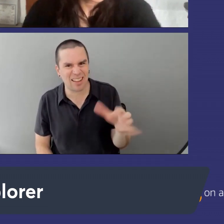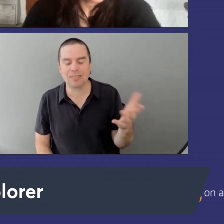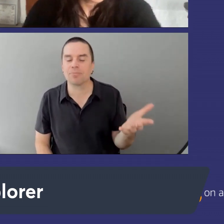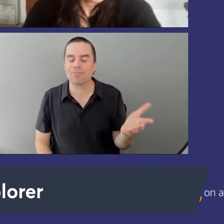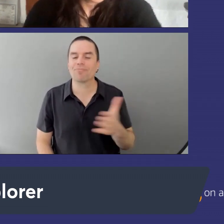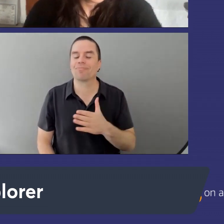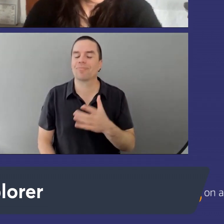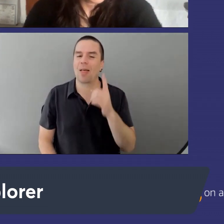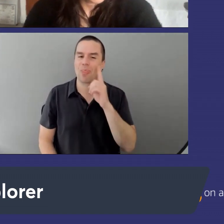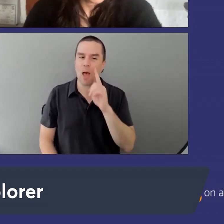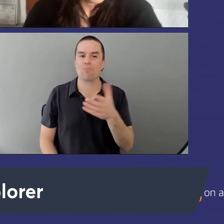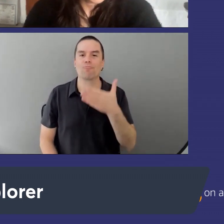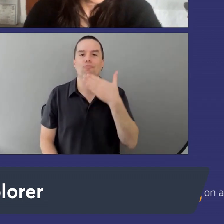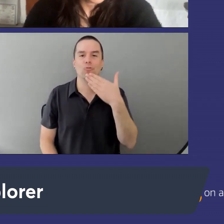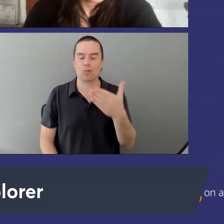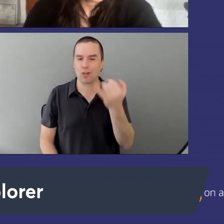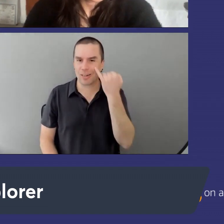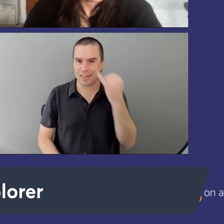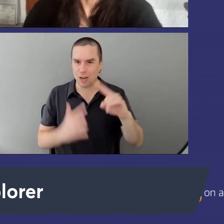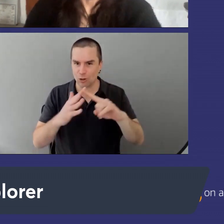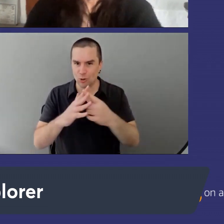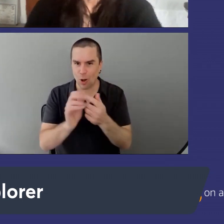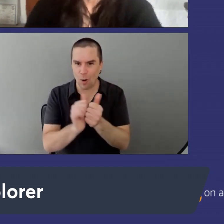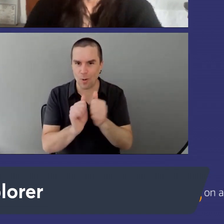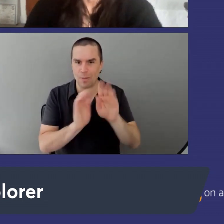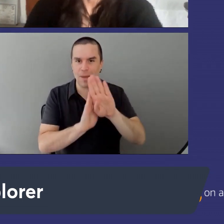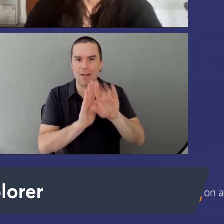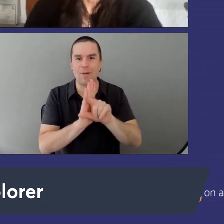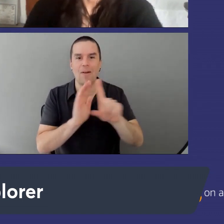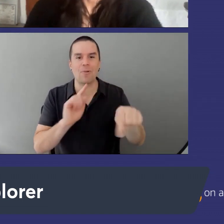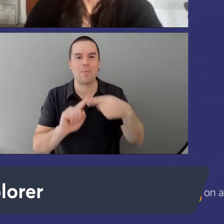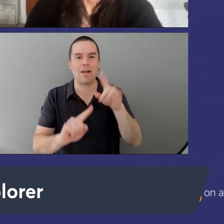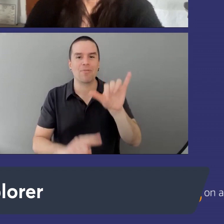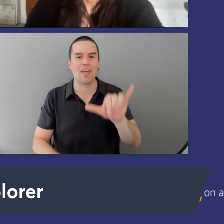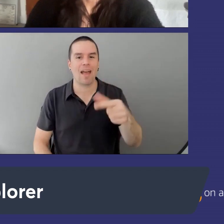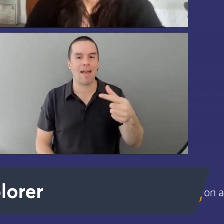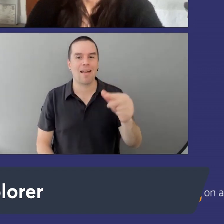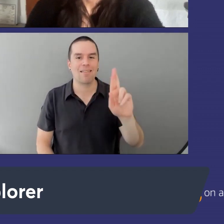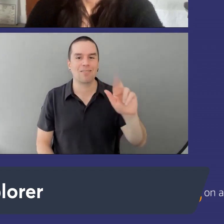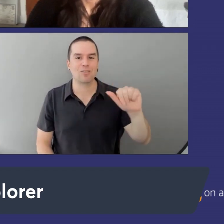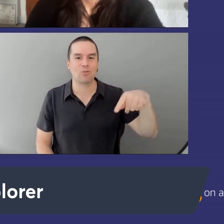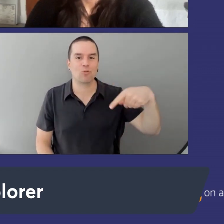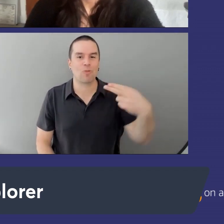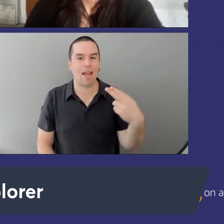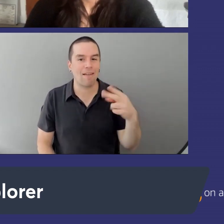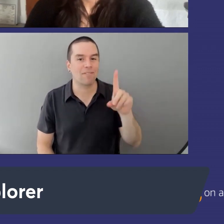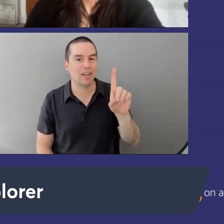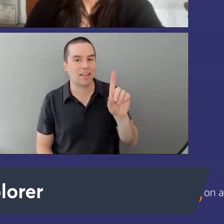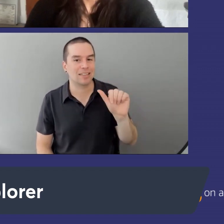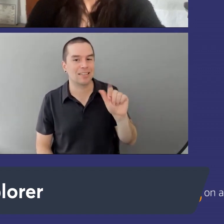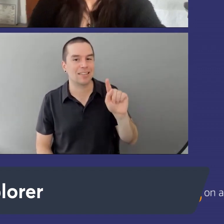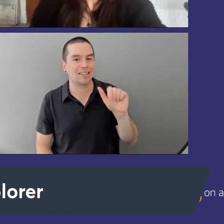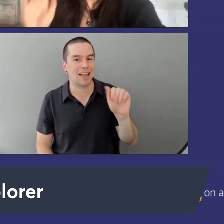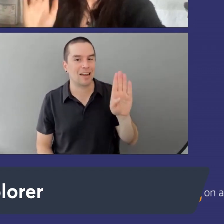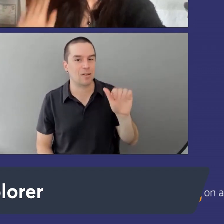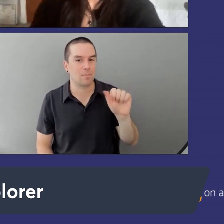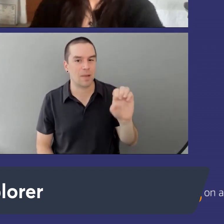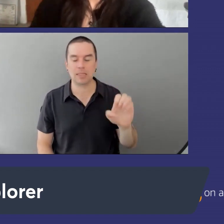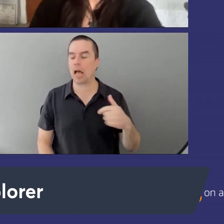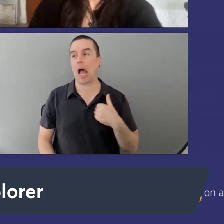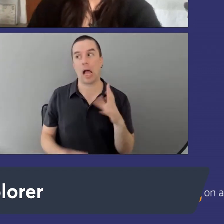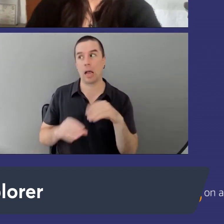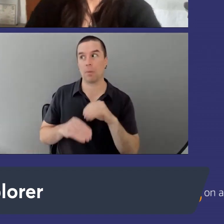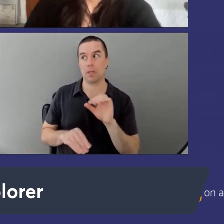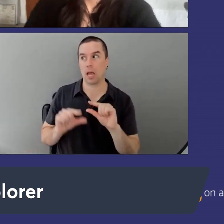might be good to ask, kind of give a little bit of background on what those are. I think so, right? I'm in that group too. I've read the blogs. I understand